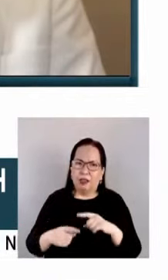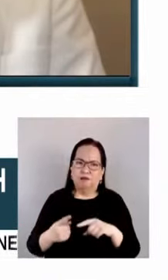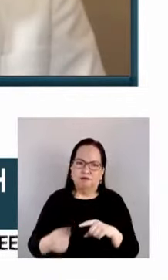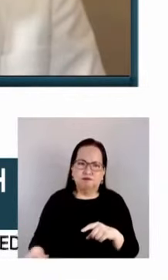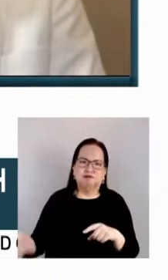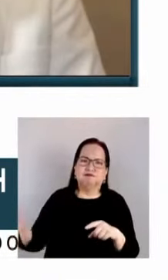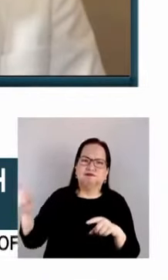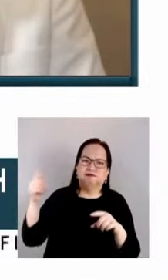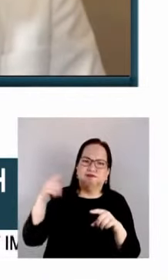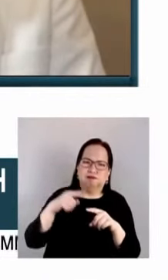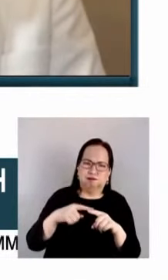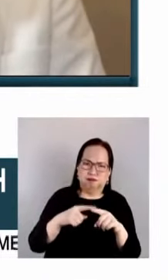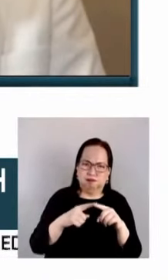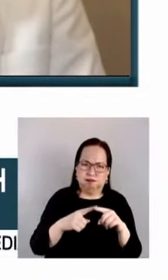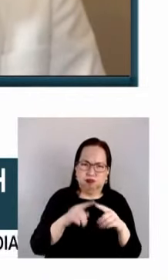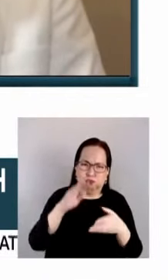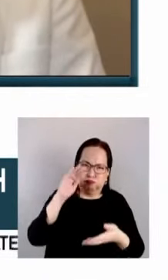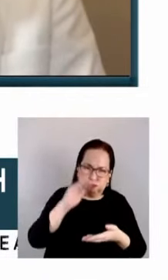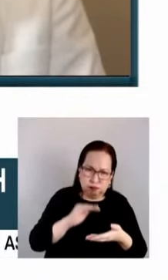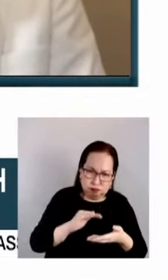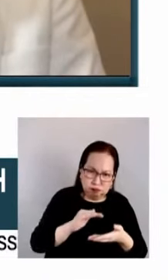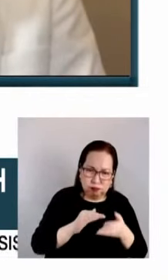of decreased